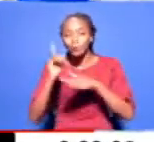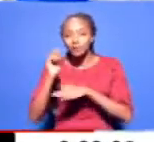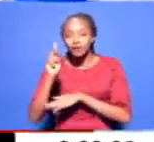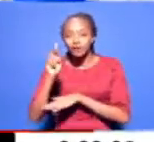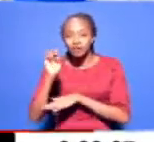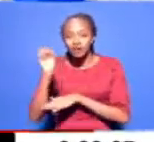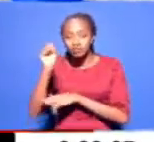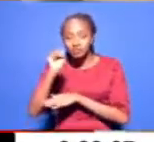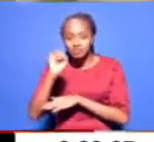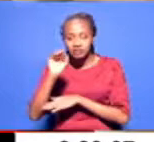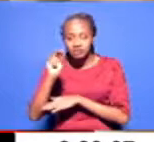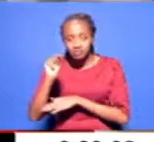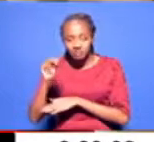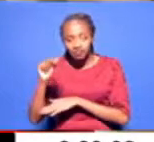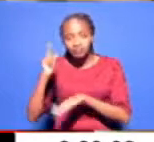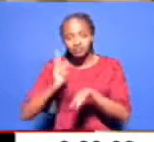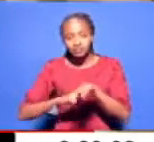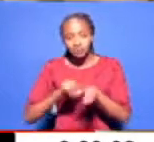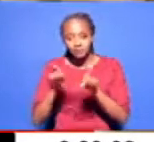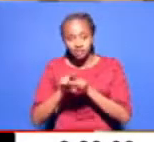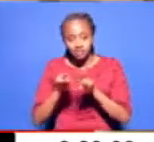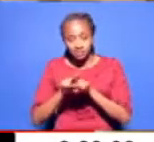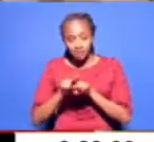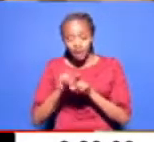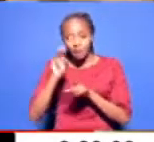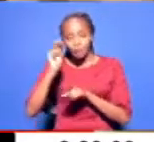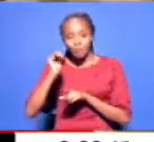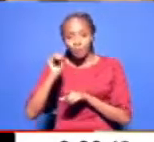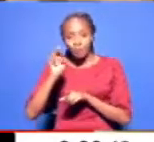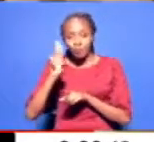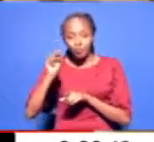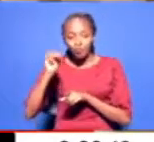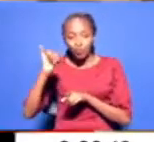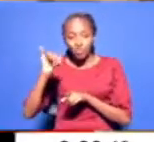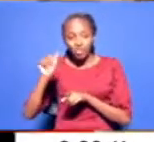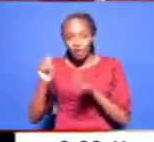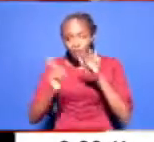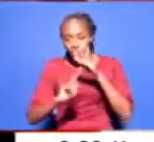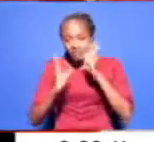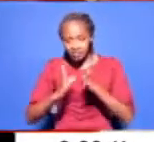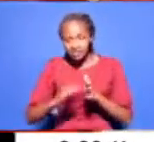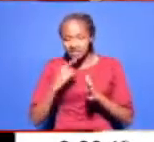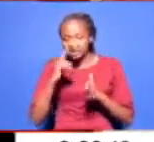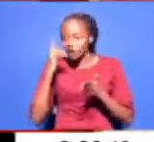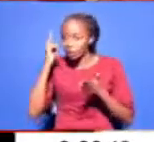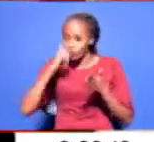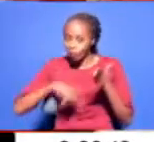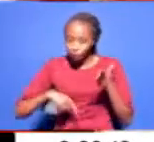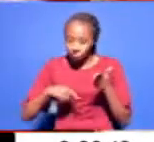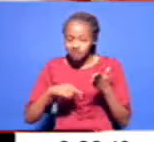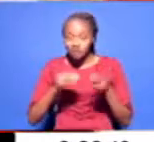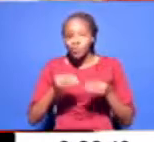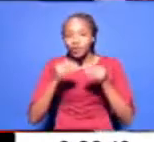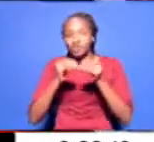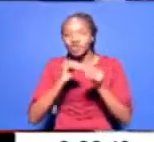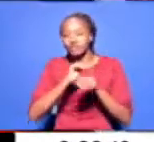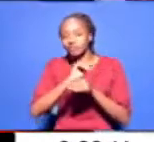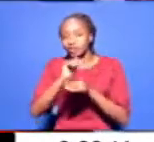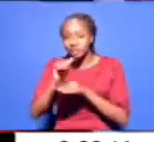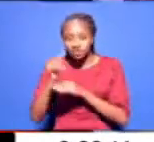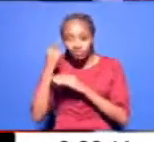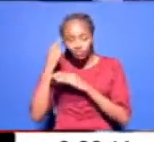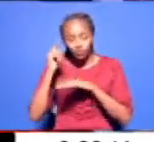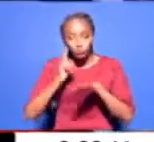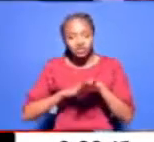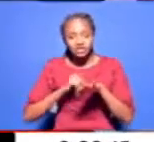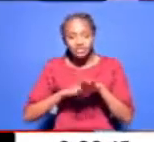coffee task force report, Munya has further assured farmers that the country has procured enough fertilizer to last the current planting season.